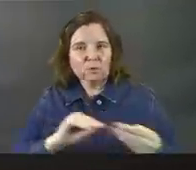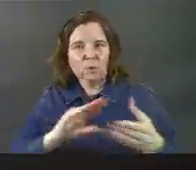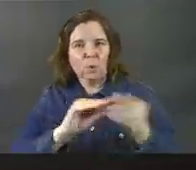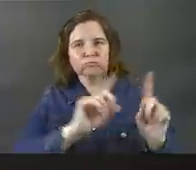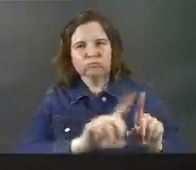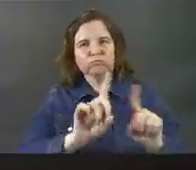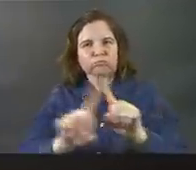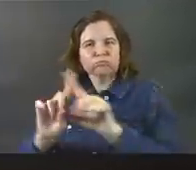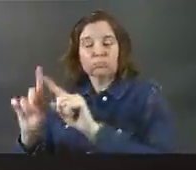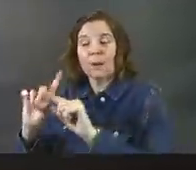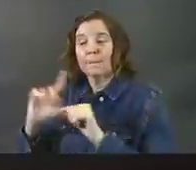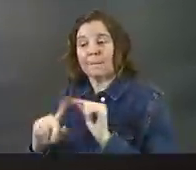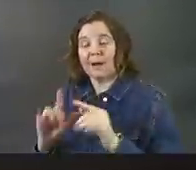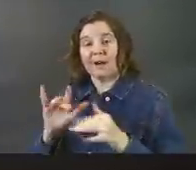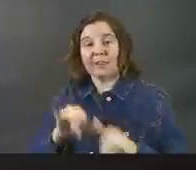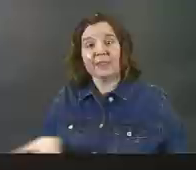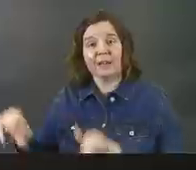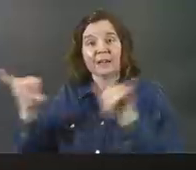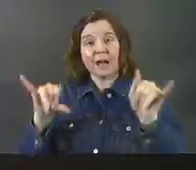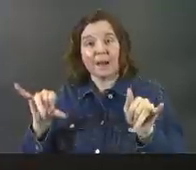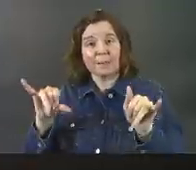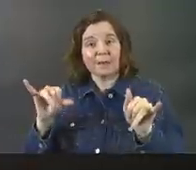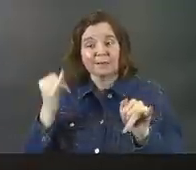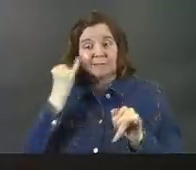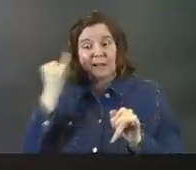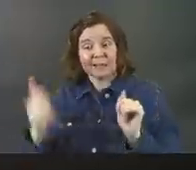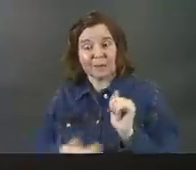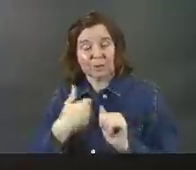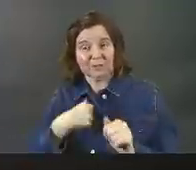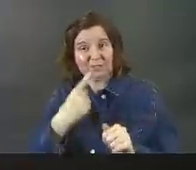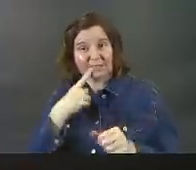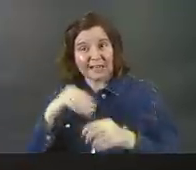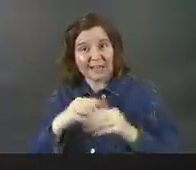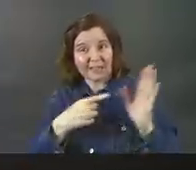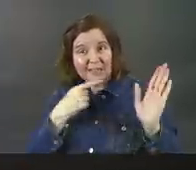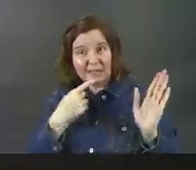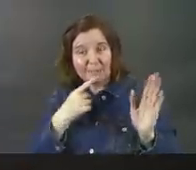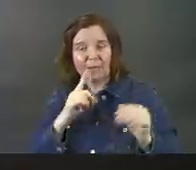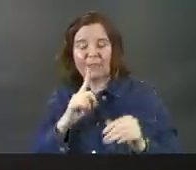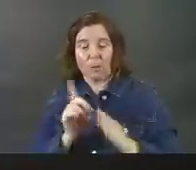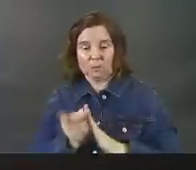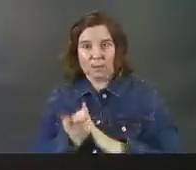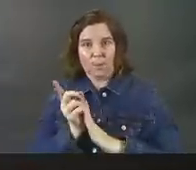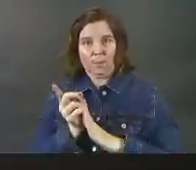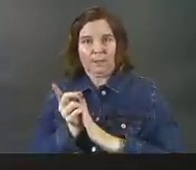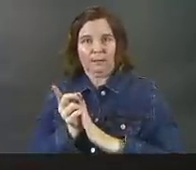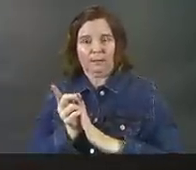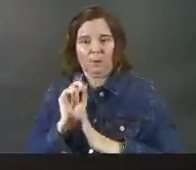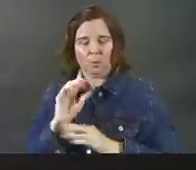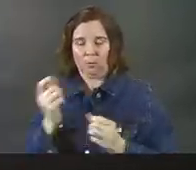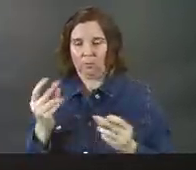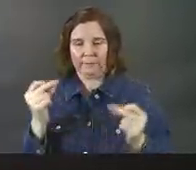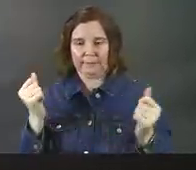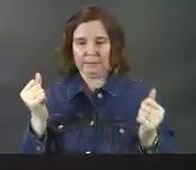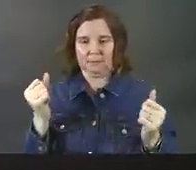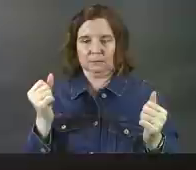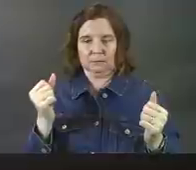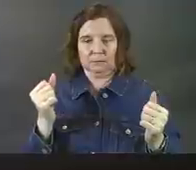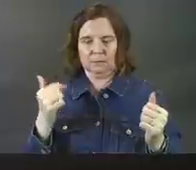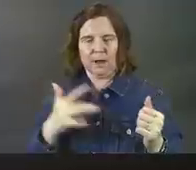are different. But the common theme that most of us would say in our testimony is that there was a moment where all of a sudden,